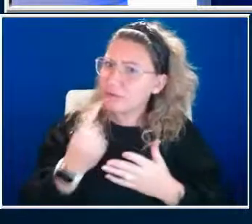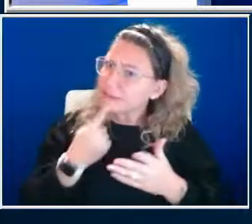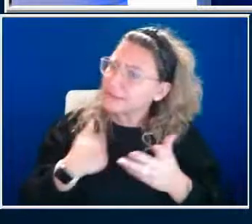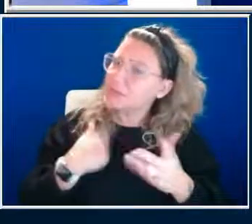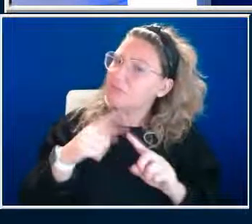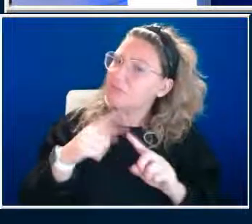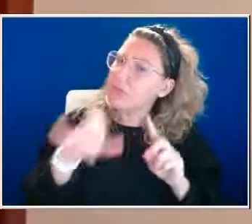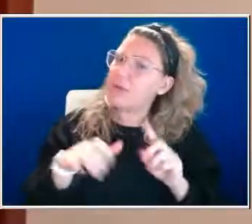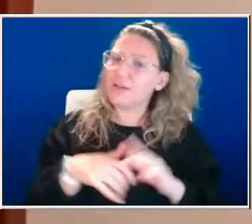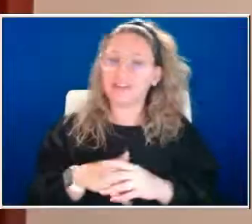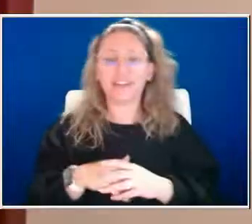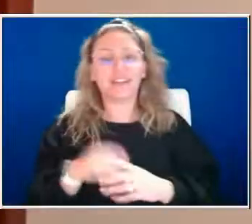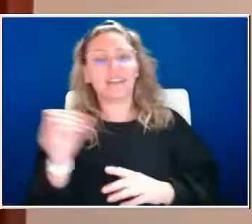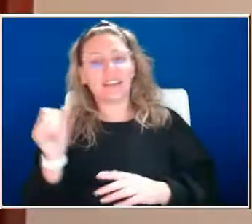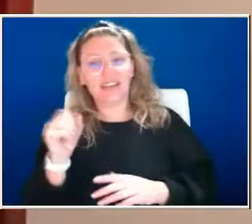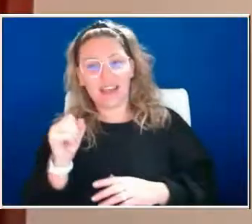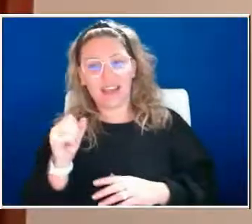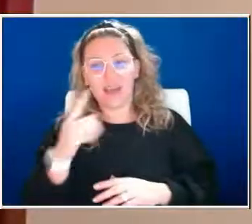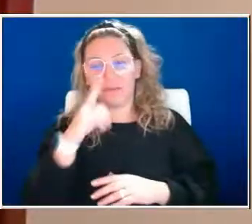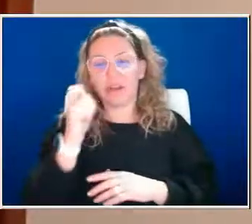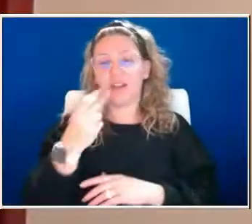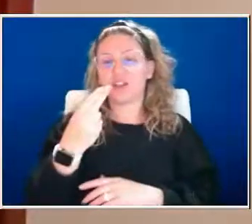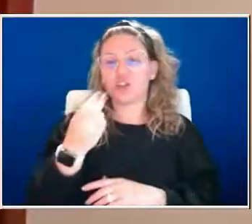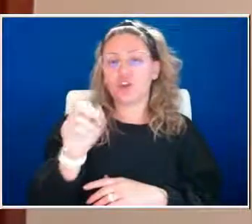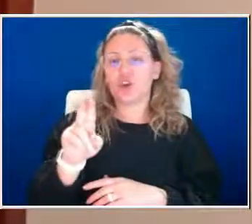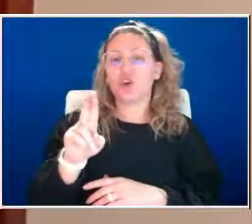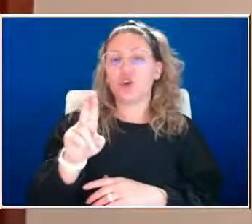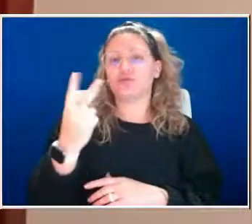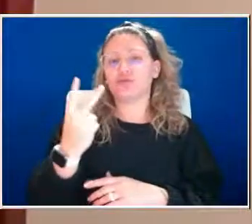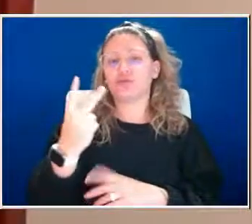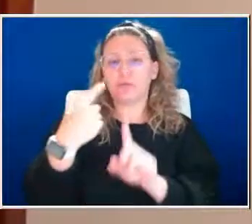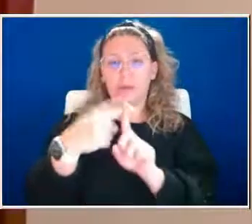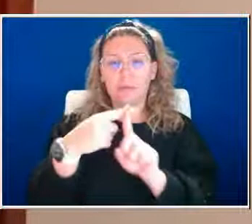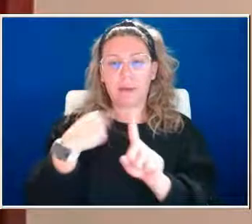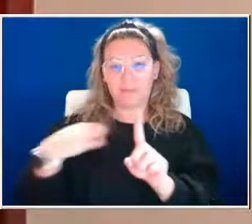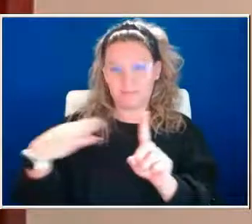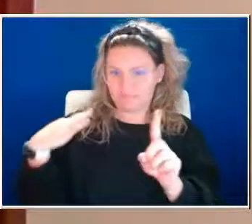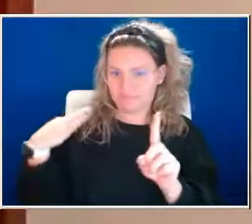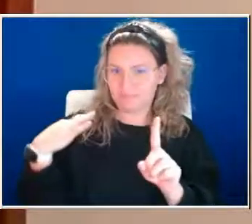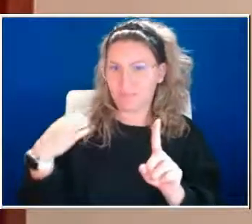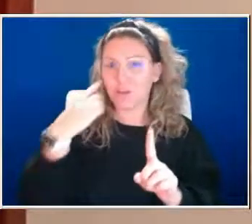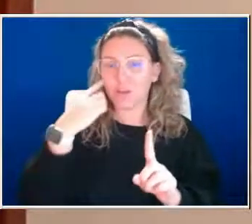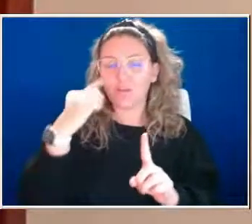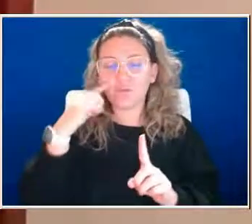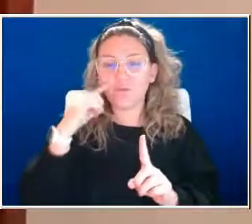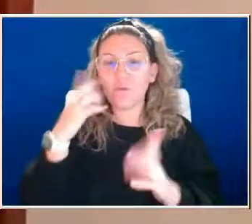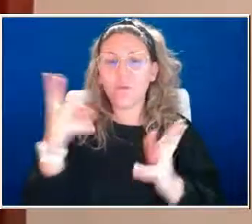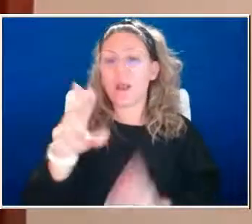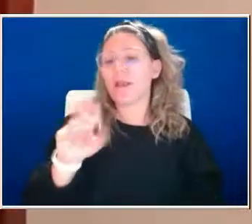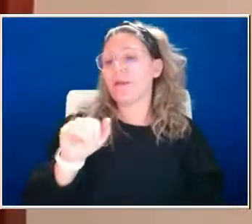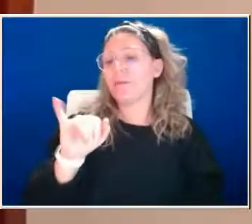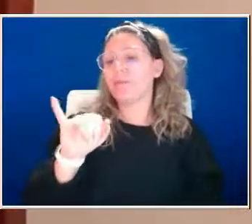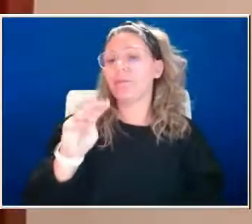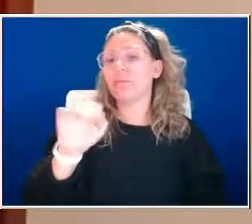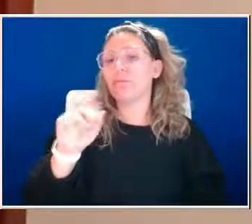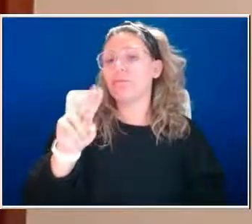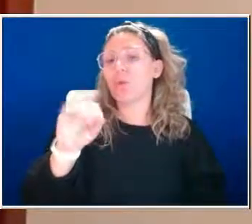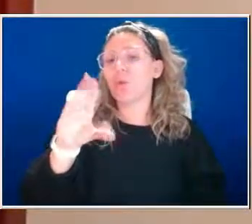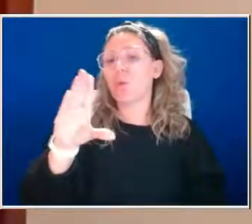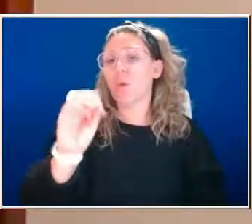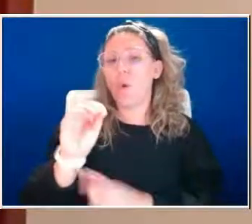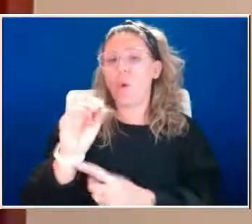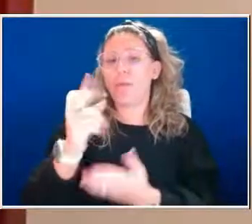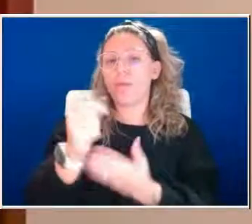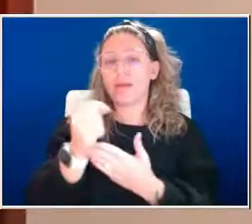Yeah, so because I'm HER2 positive, I'm a candidate for immunotherapy. The way they describe it to you